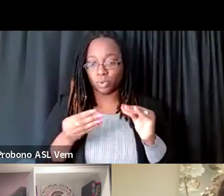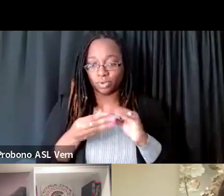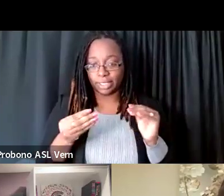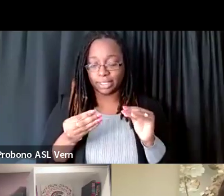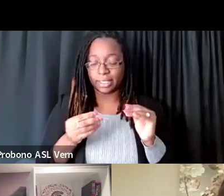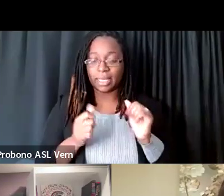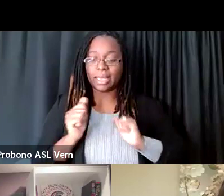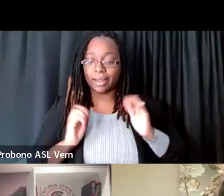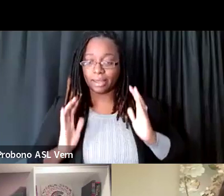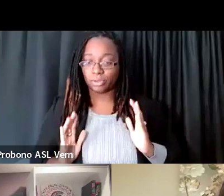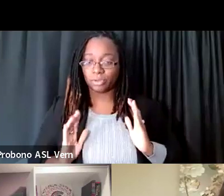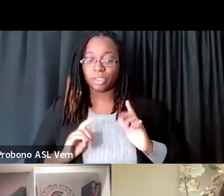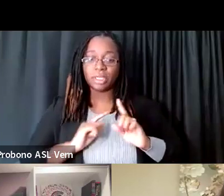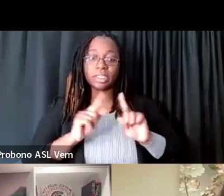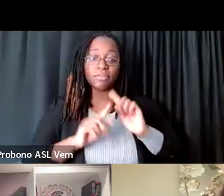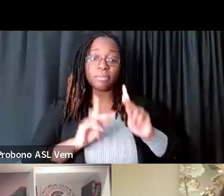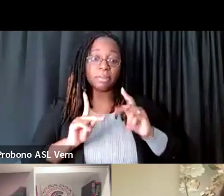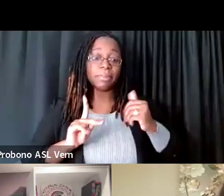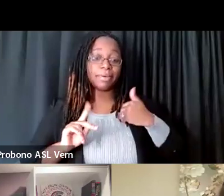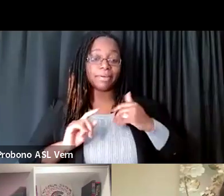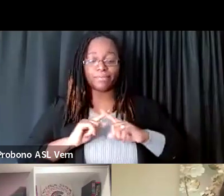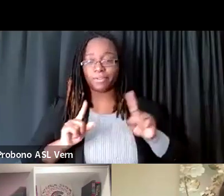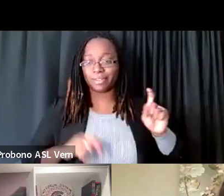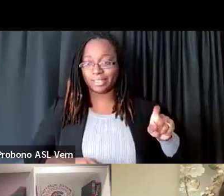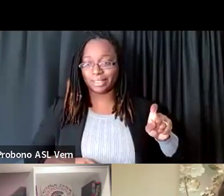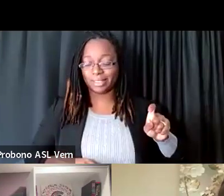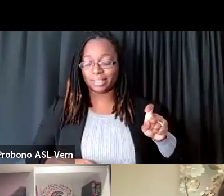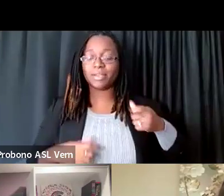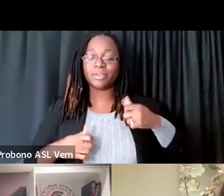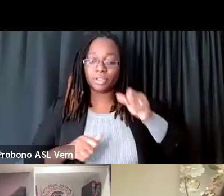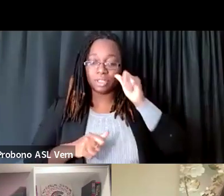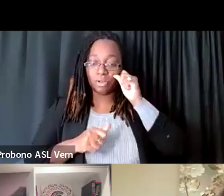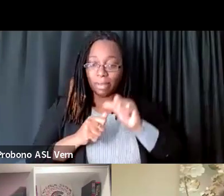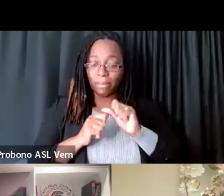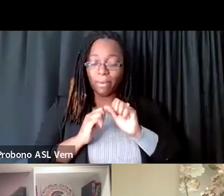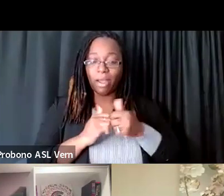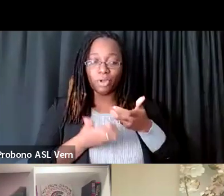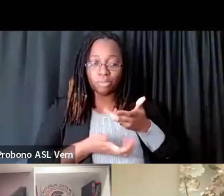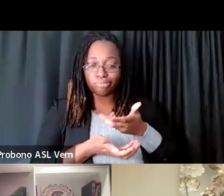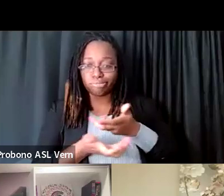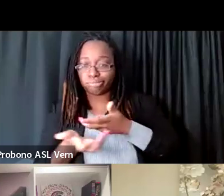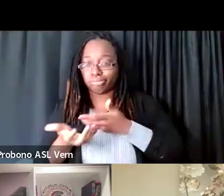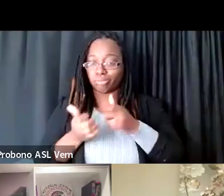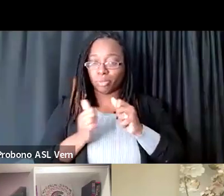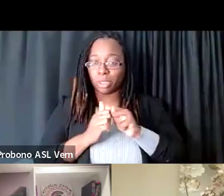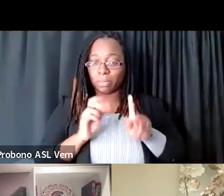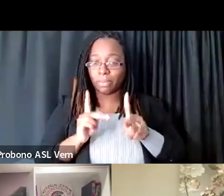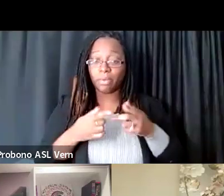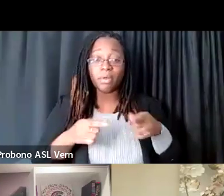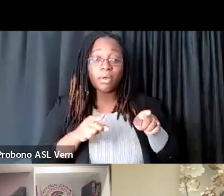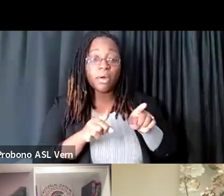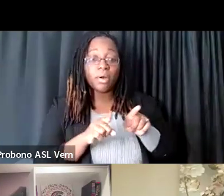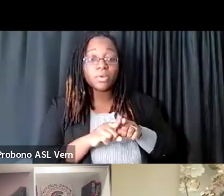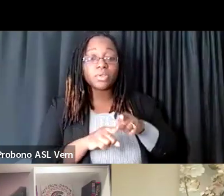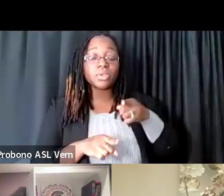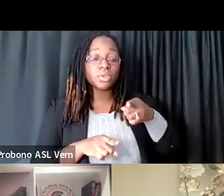actors, and different people have different needs, right? And so remembering that as you go in to collaborate, along with not being a